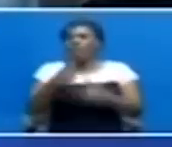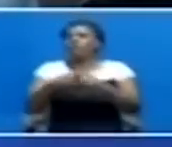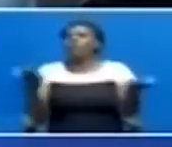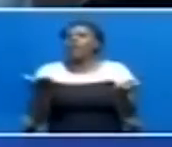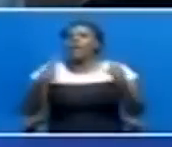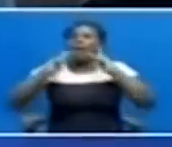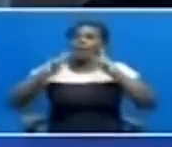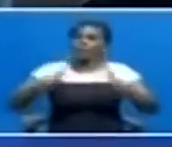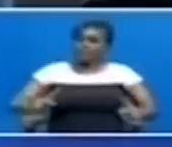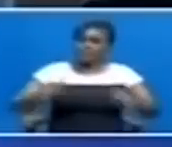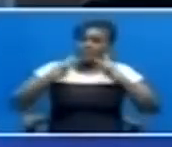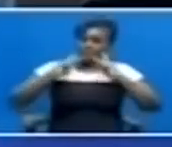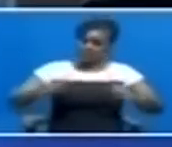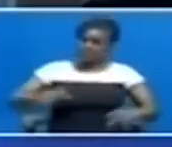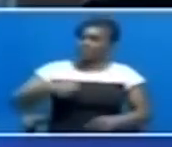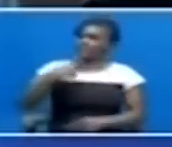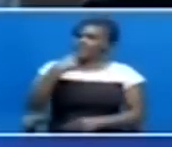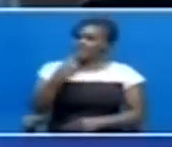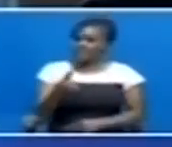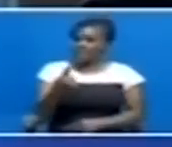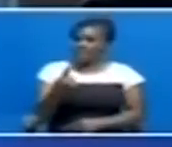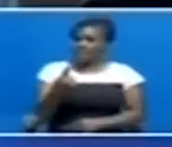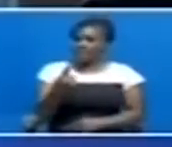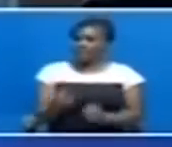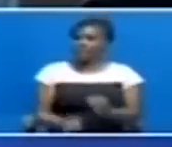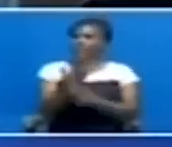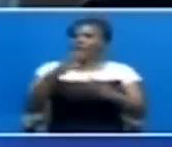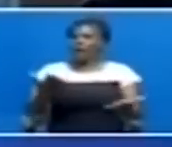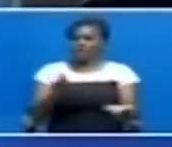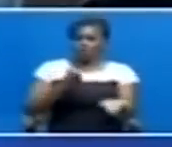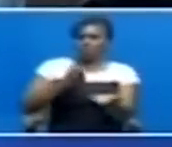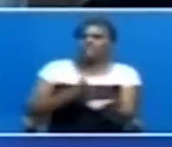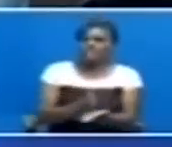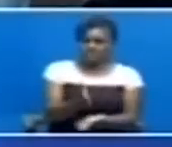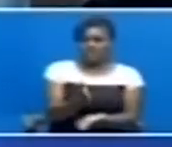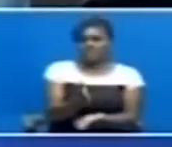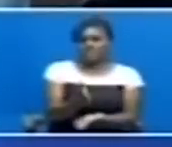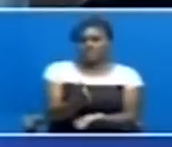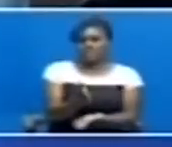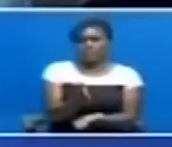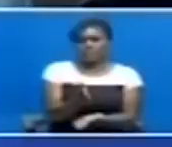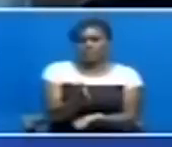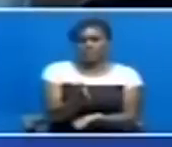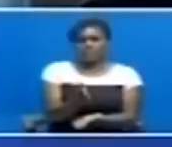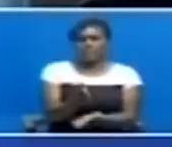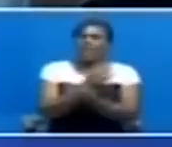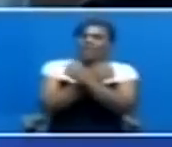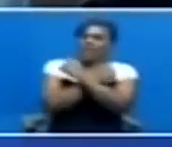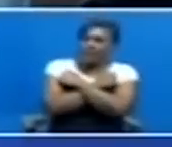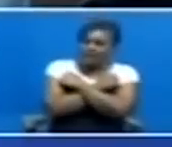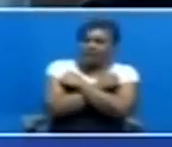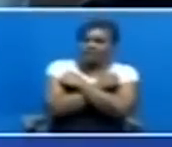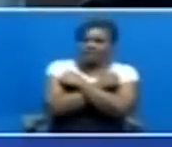peace. And peace, as I say again, is a product of justice. And where there is love, where there